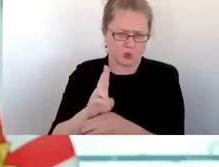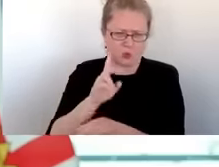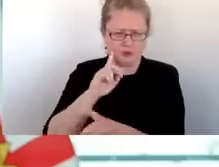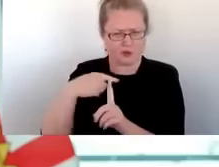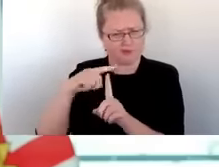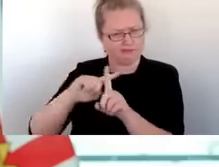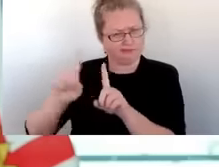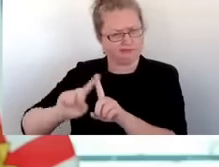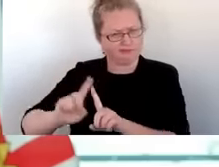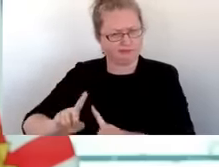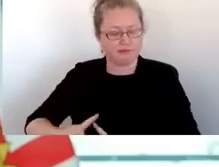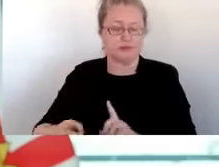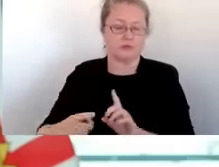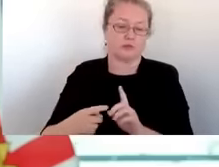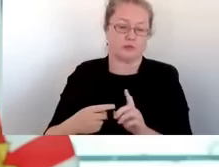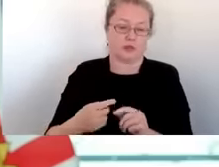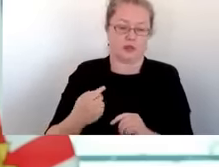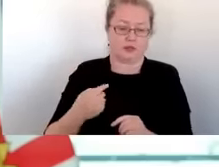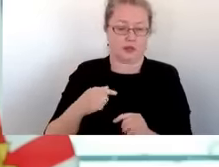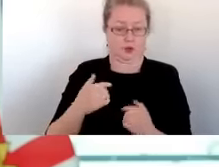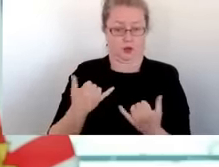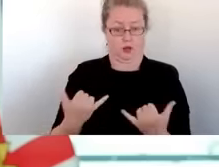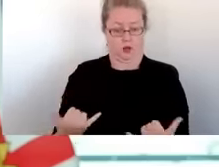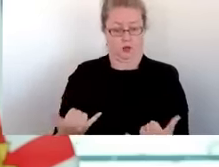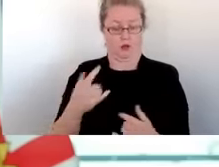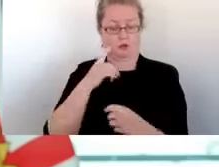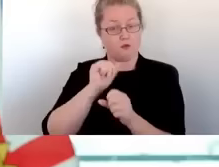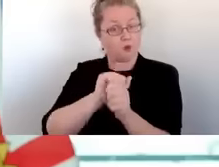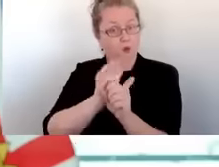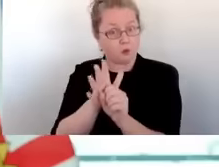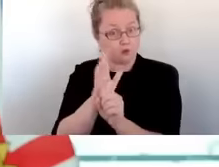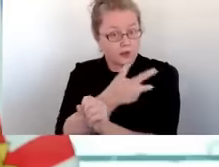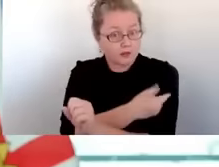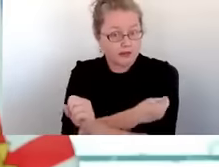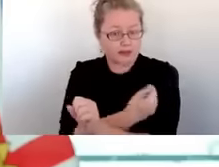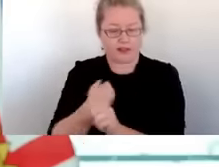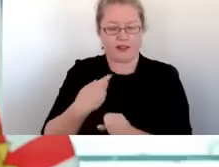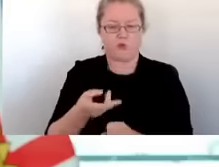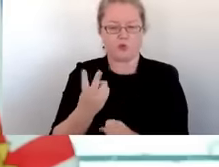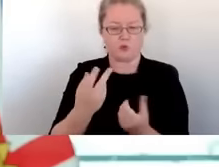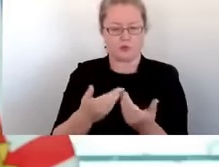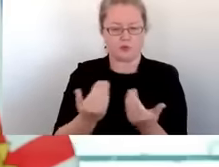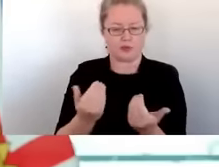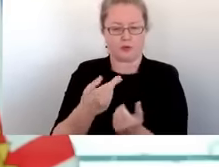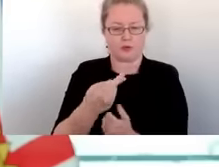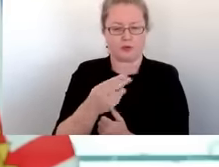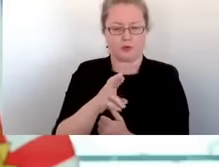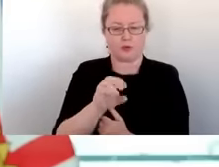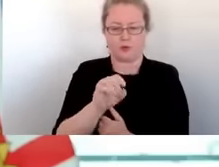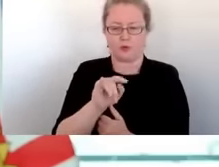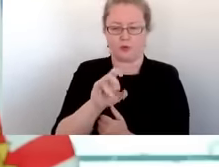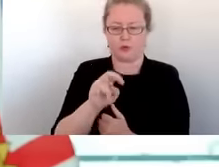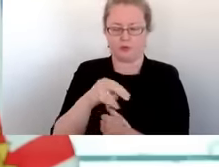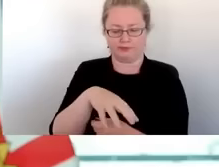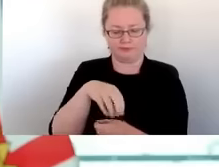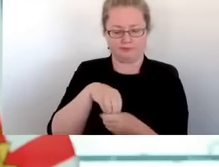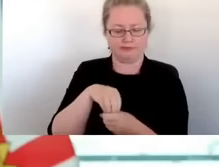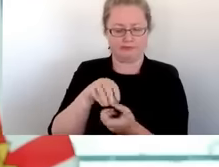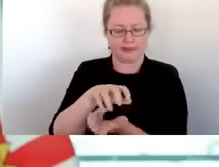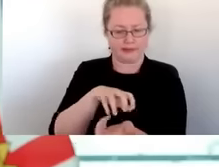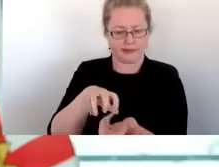just means 2, so this one has 2 different proteins in it. These types of combination vaccines are actually very common. The